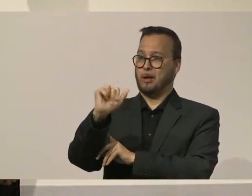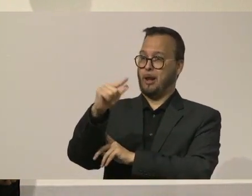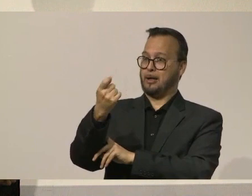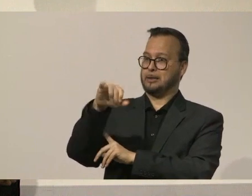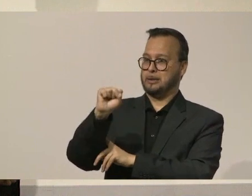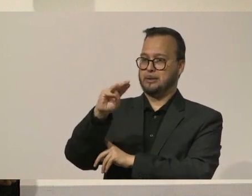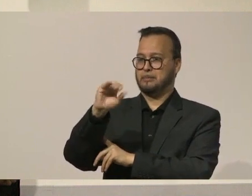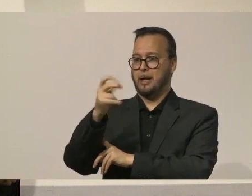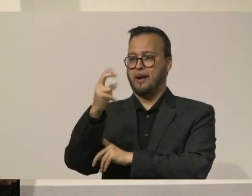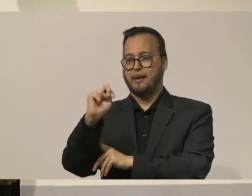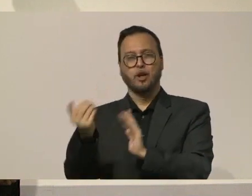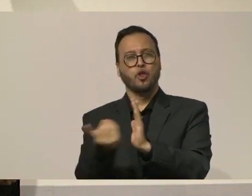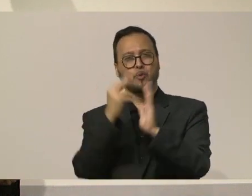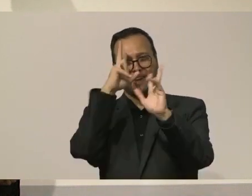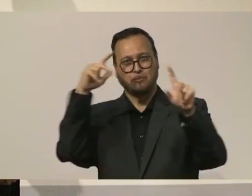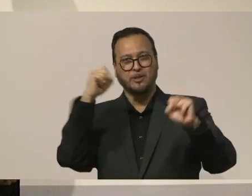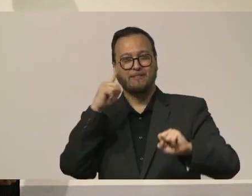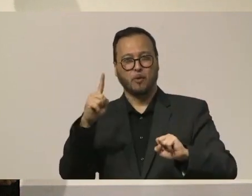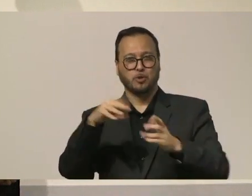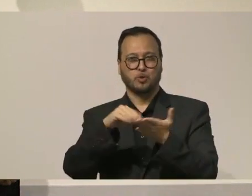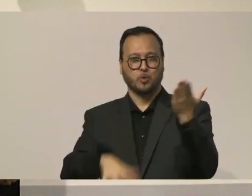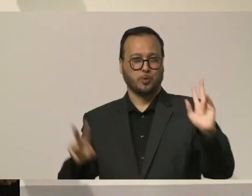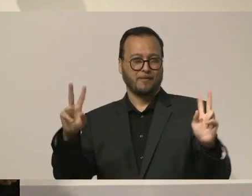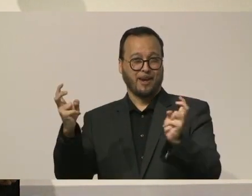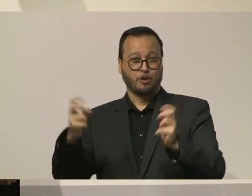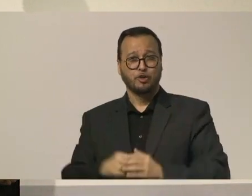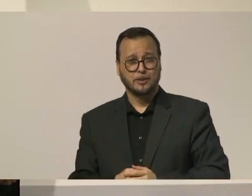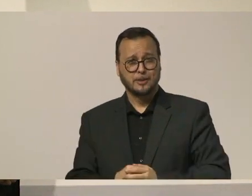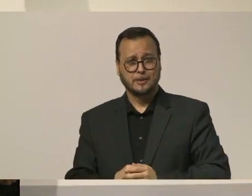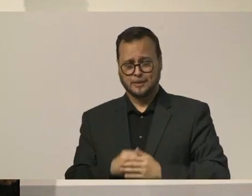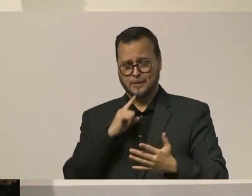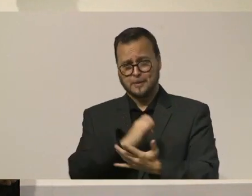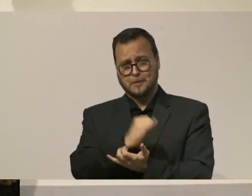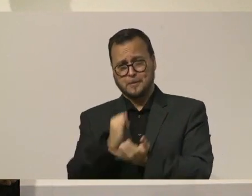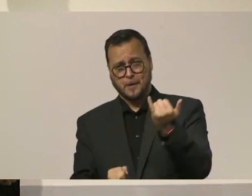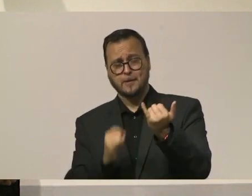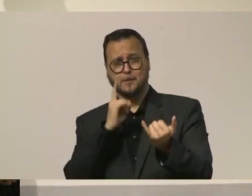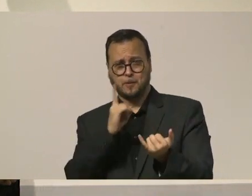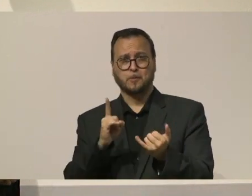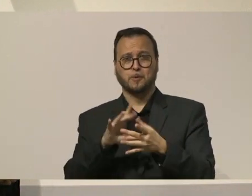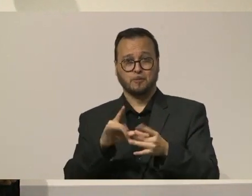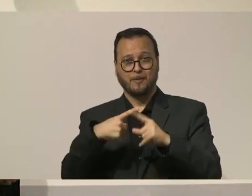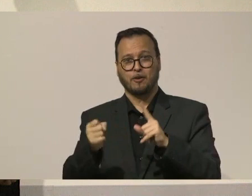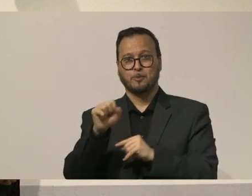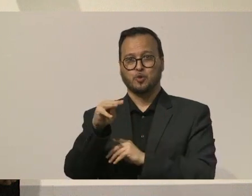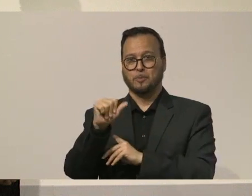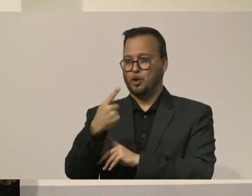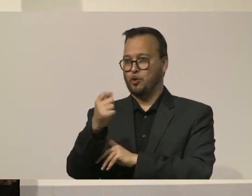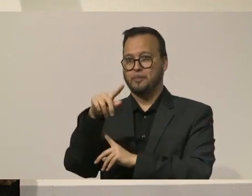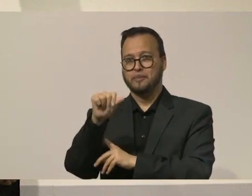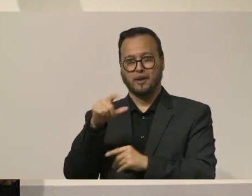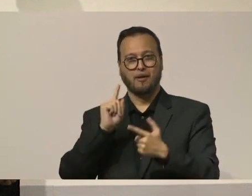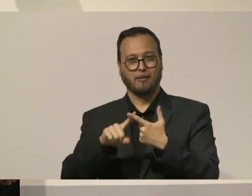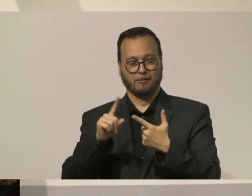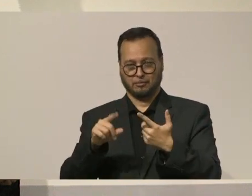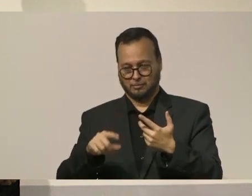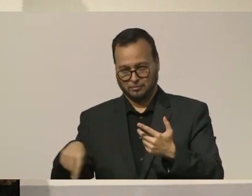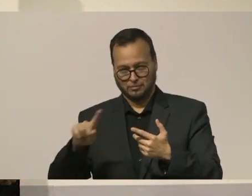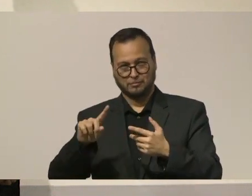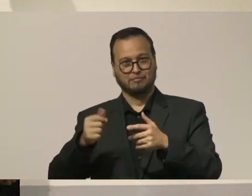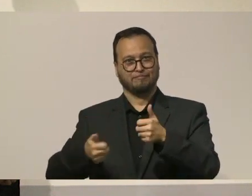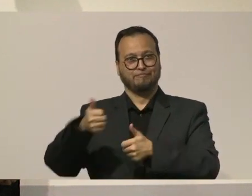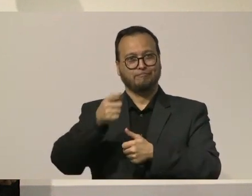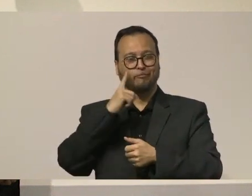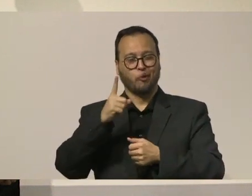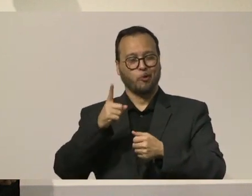Vice President of Student Affairs. We will wrap up with news from Sunil Gupta, Vice President of the Division of Adult and Continuing Education, or